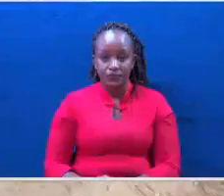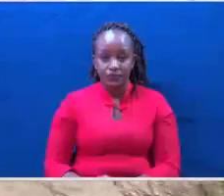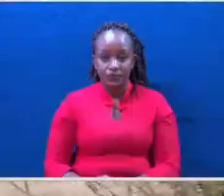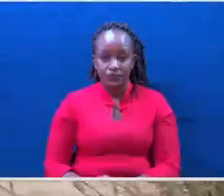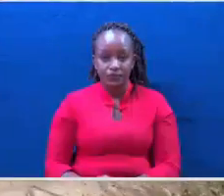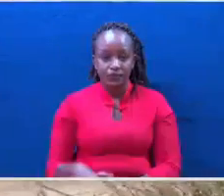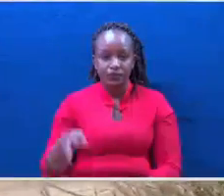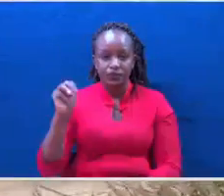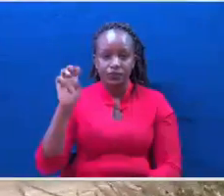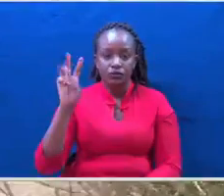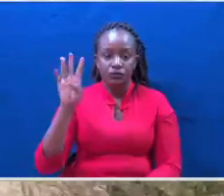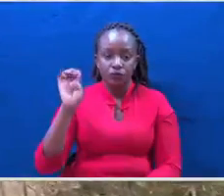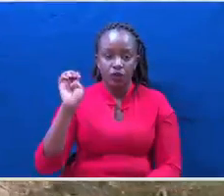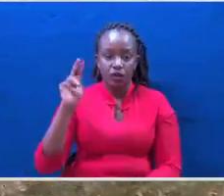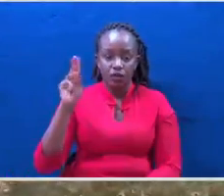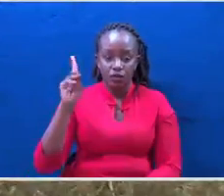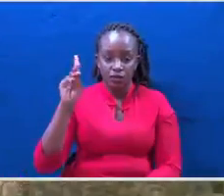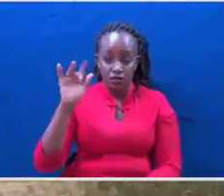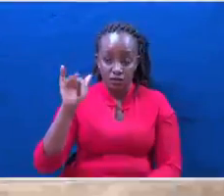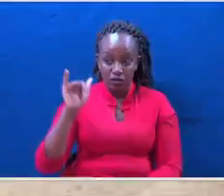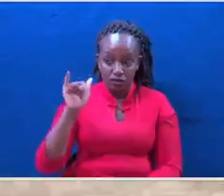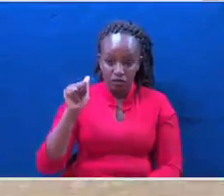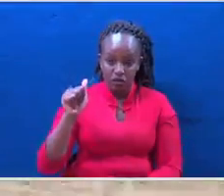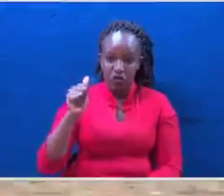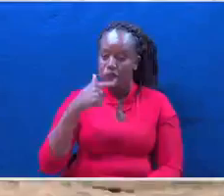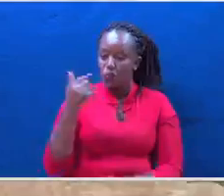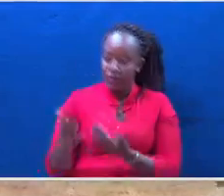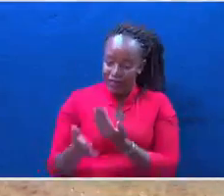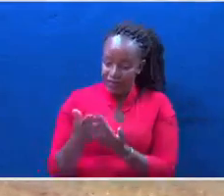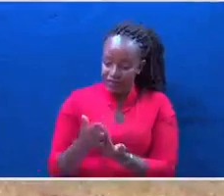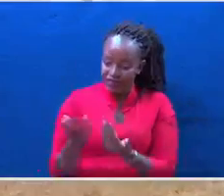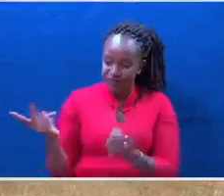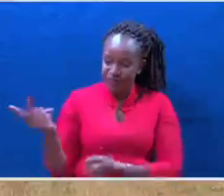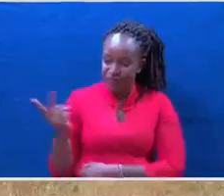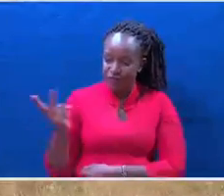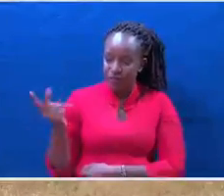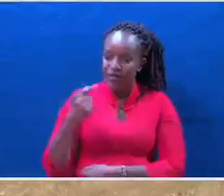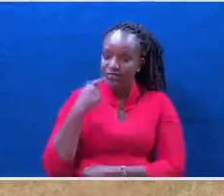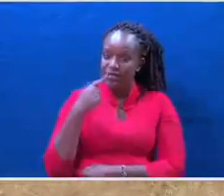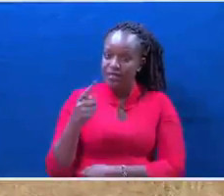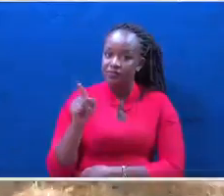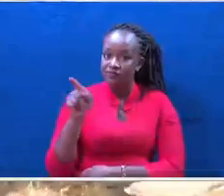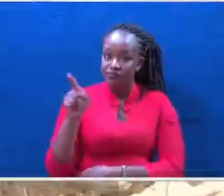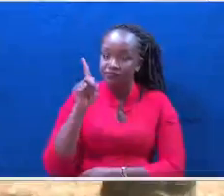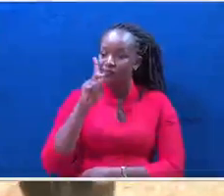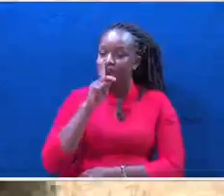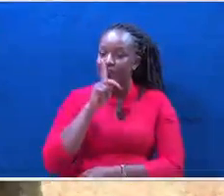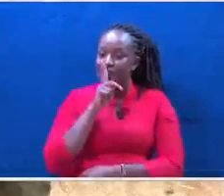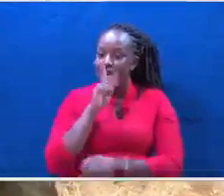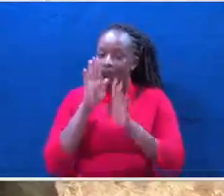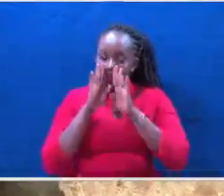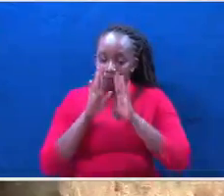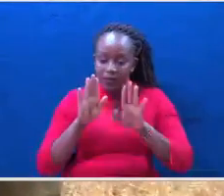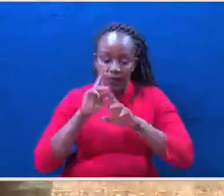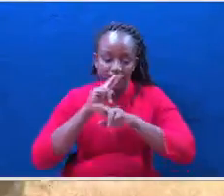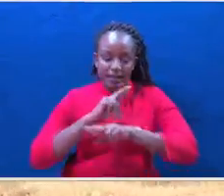Mwenda, the closest ranger to the two humongous mammals, says Najin takes after her dad. She's quiet, relaxed, and adores tummy